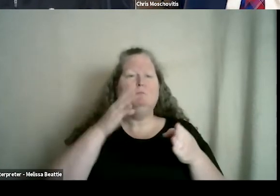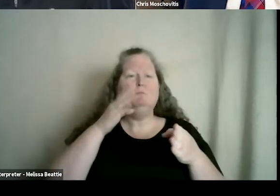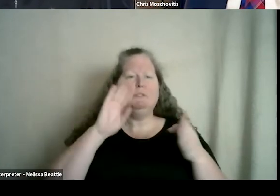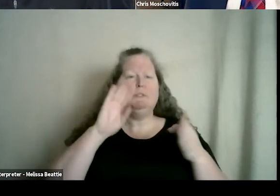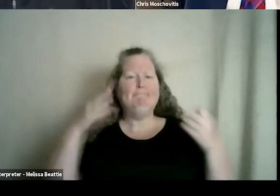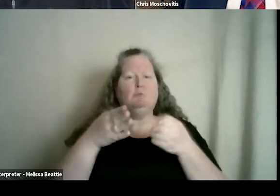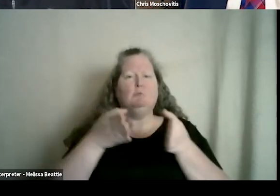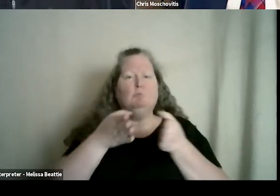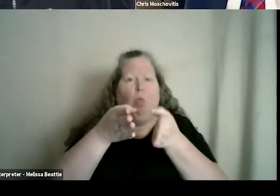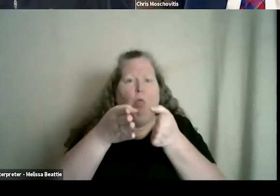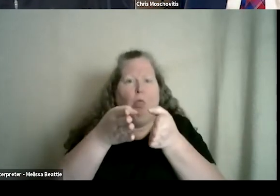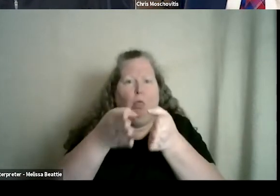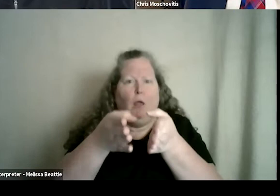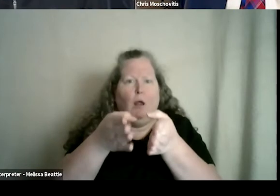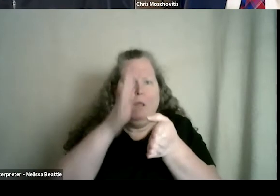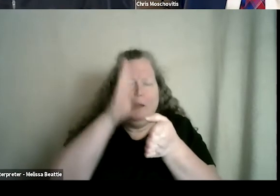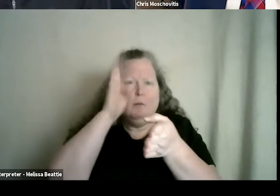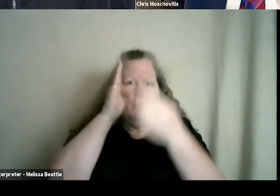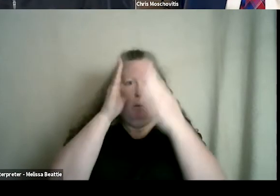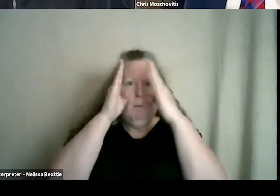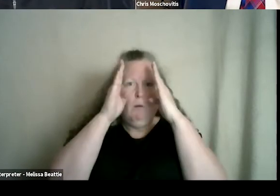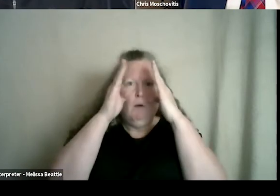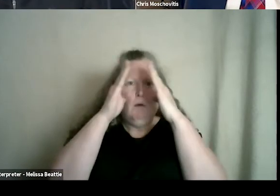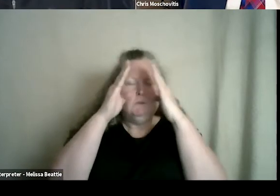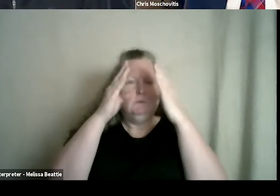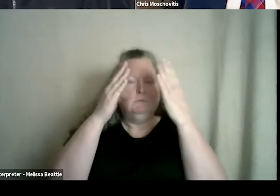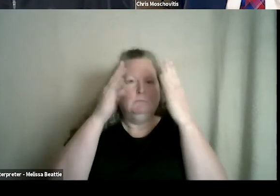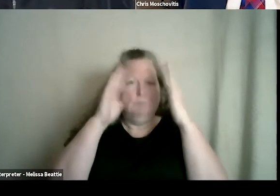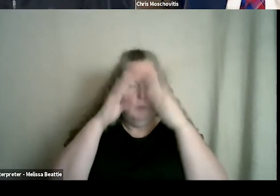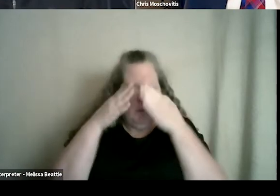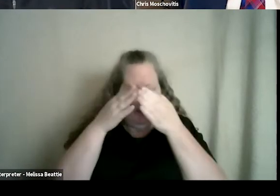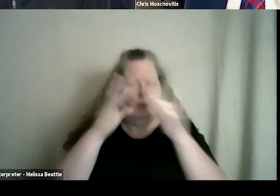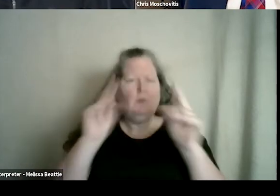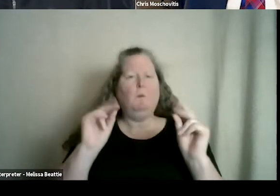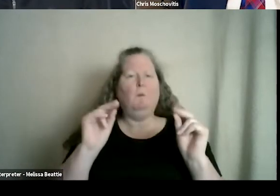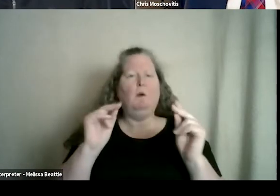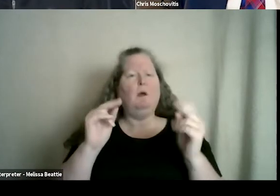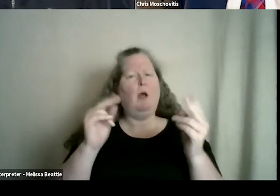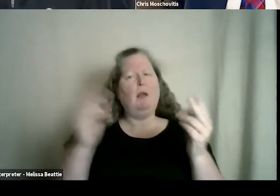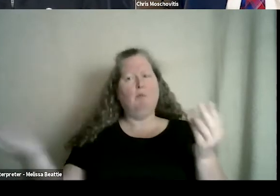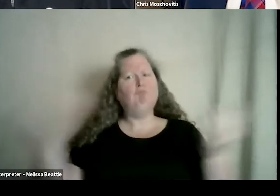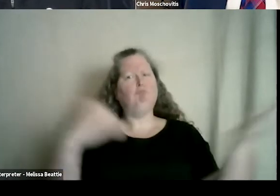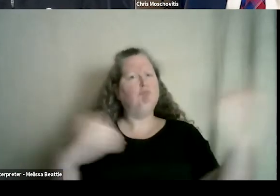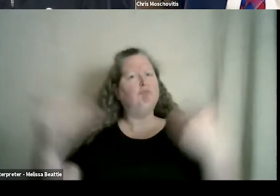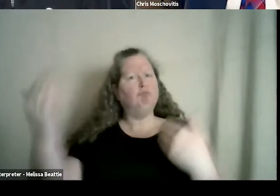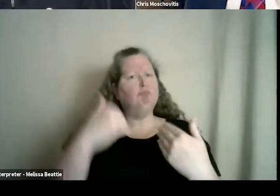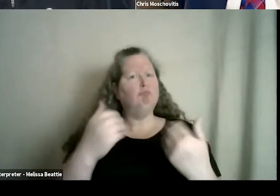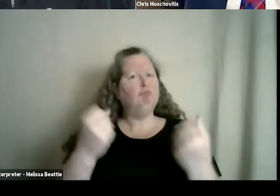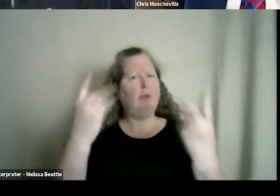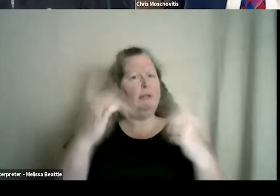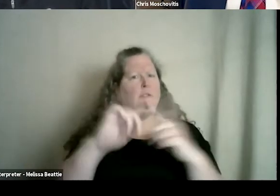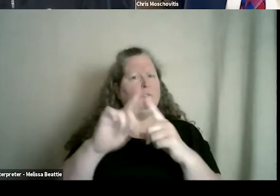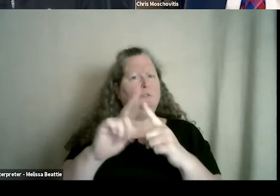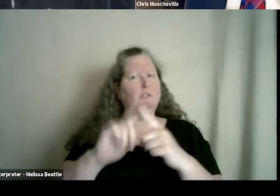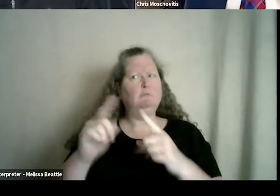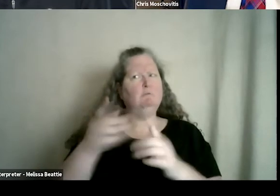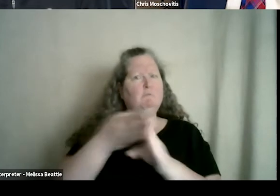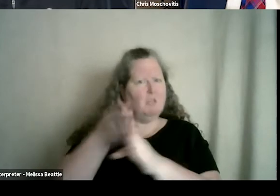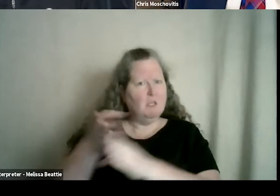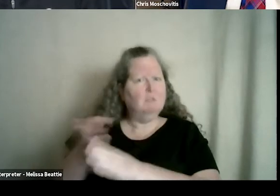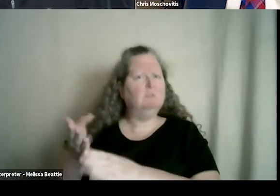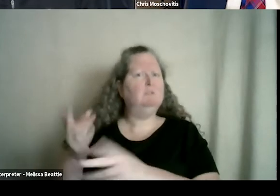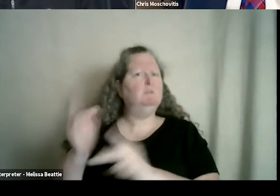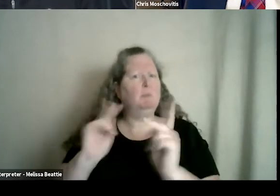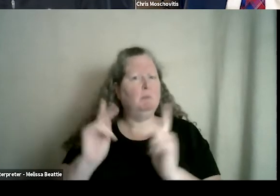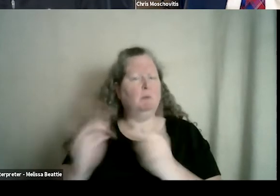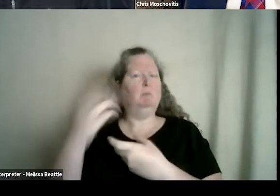because right. it helps build the characters that we are. Yes, it does.